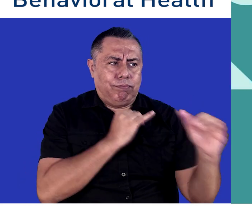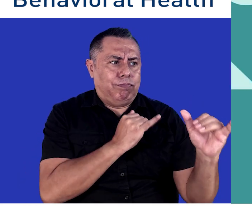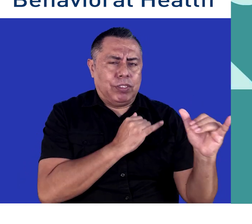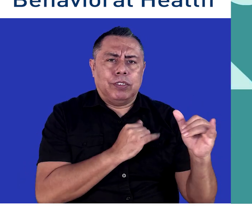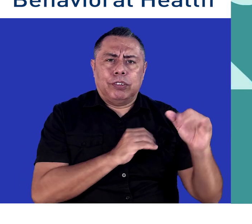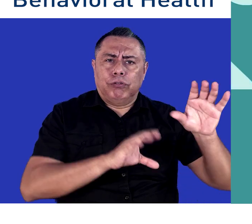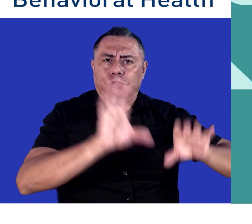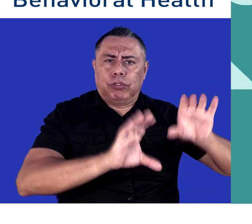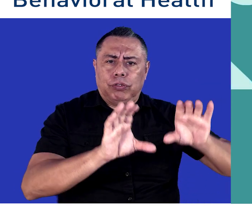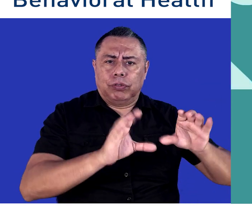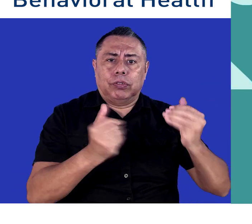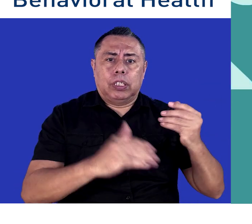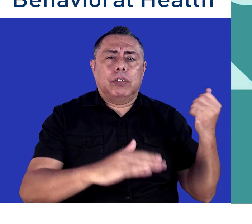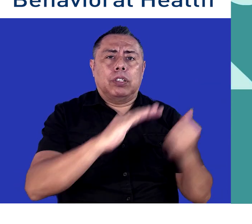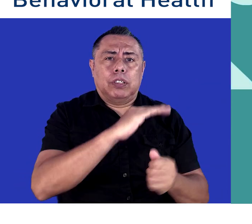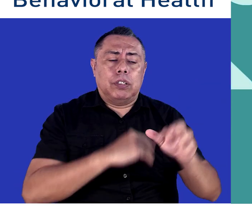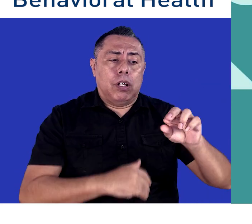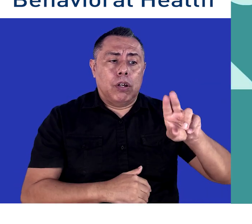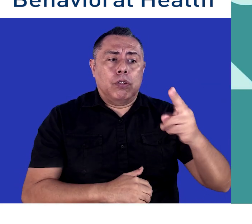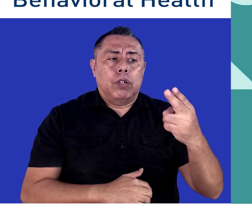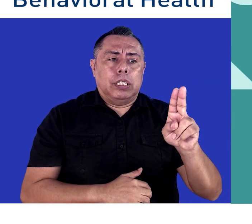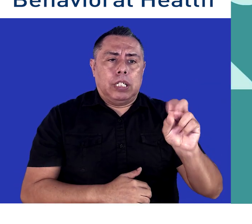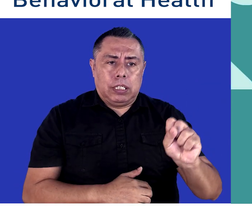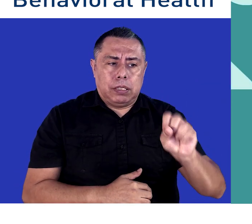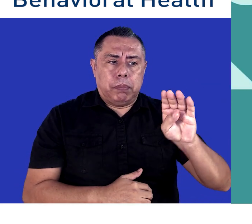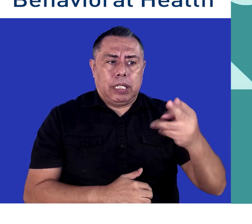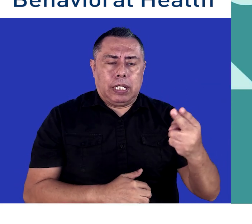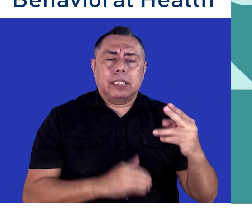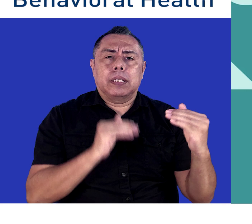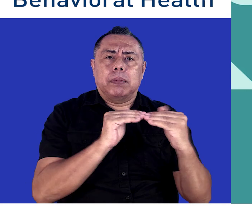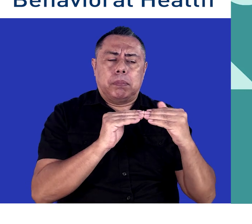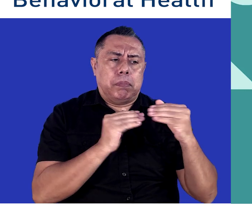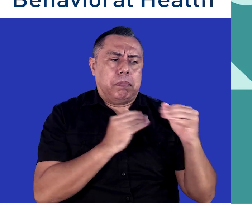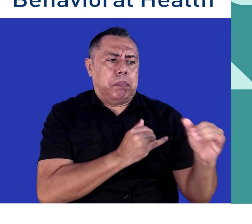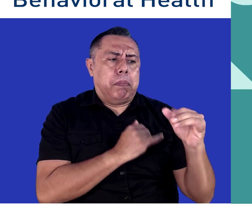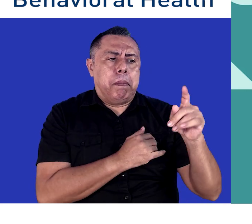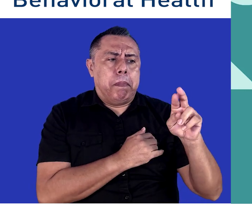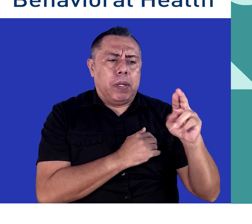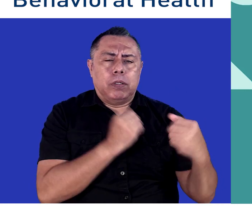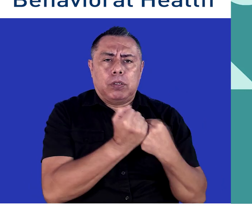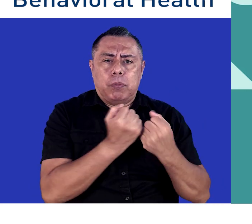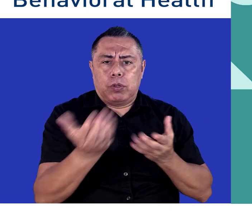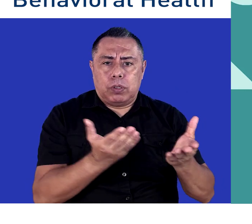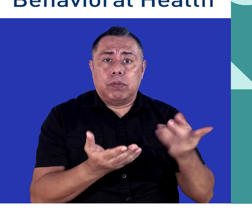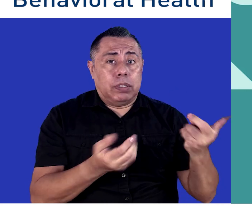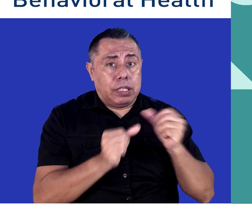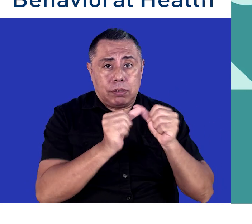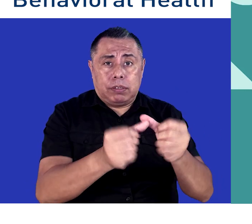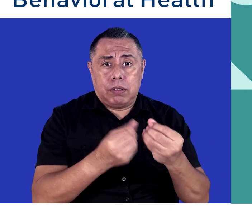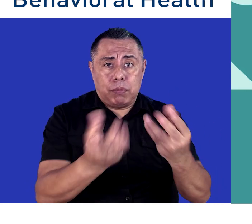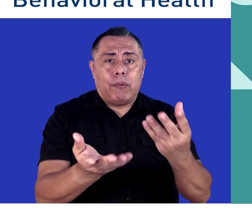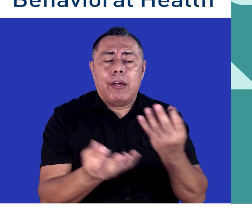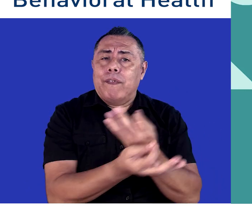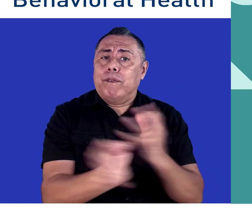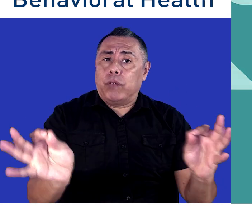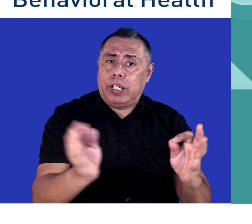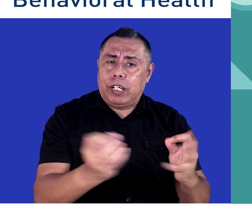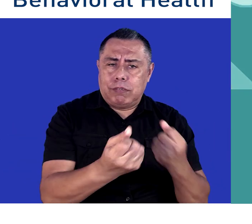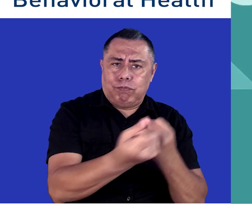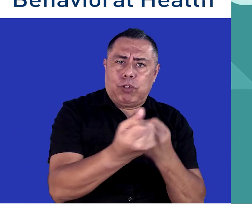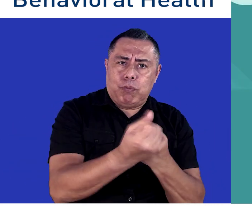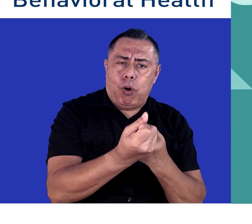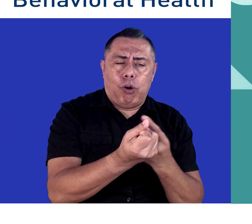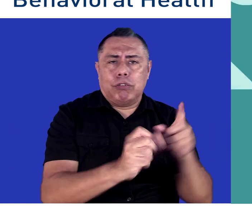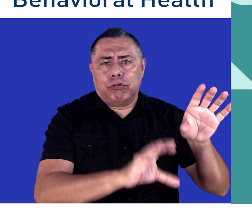under RUHS-BH Peer Support Services and continues to provide free peer-to-peer live chat